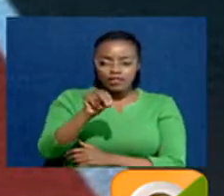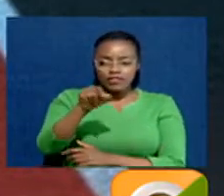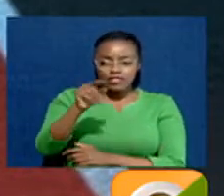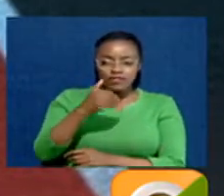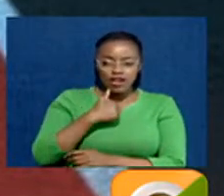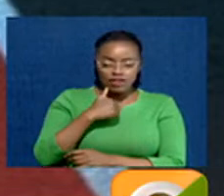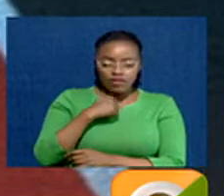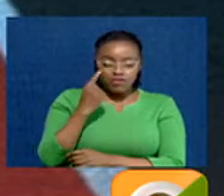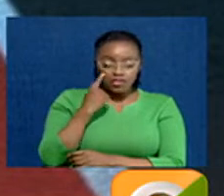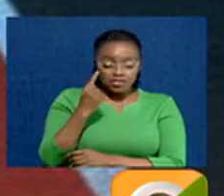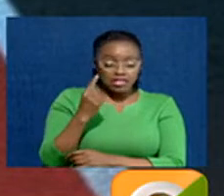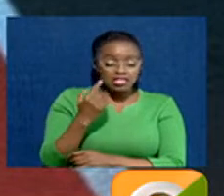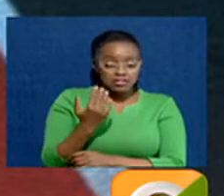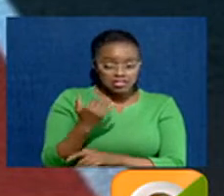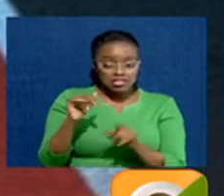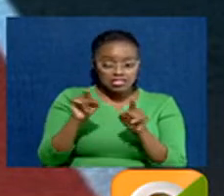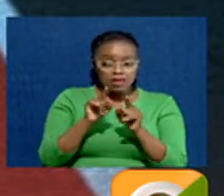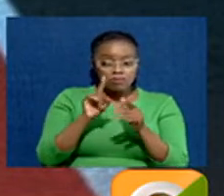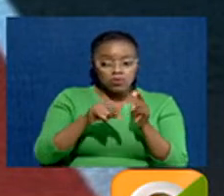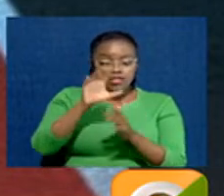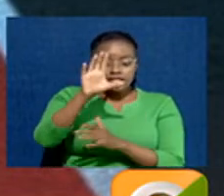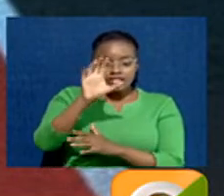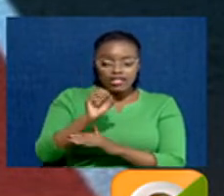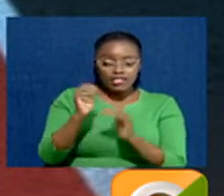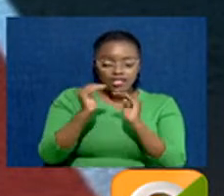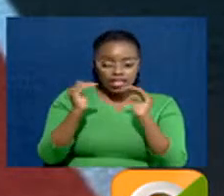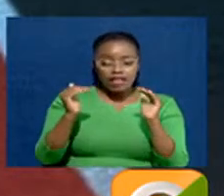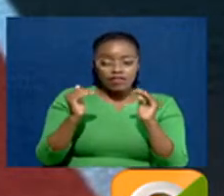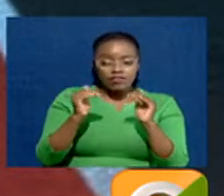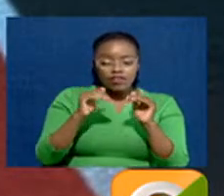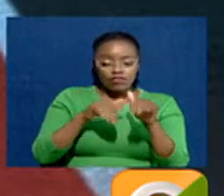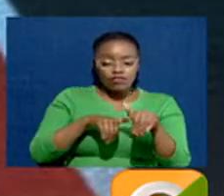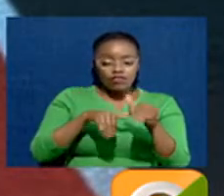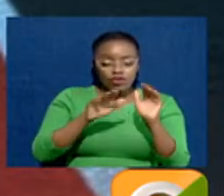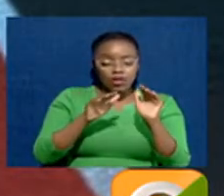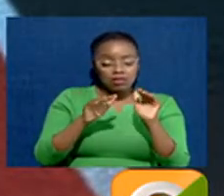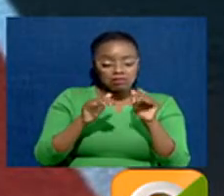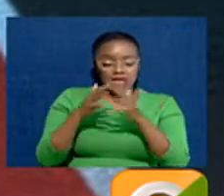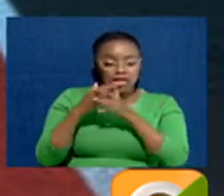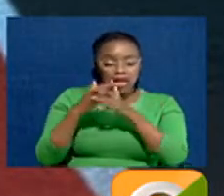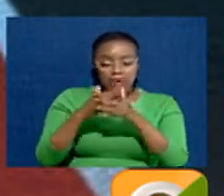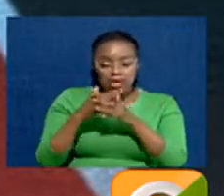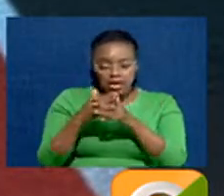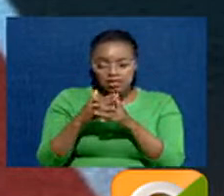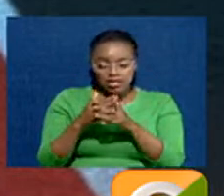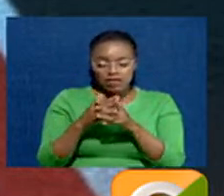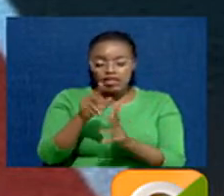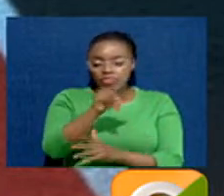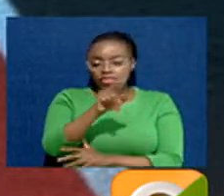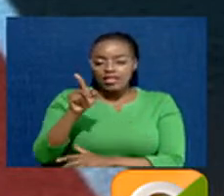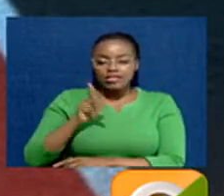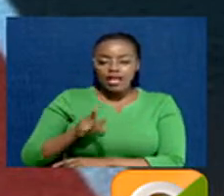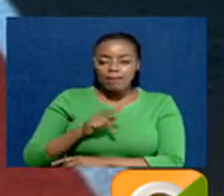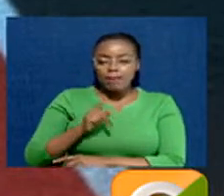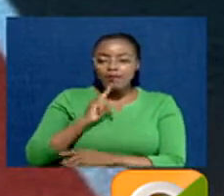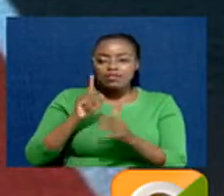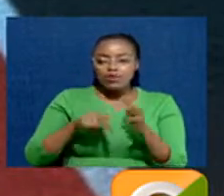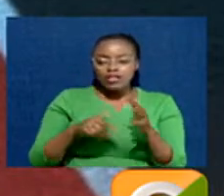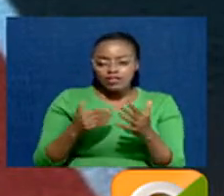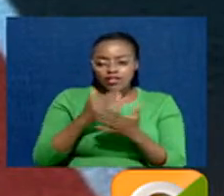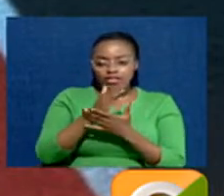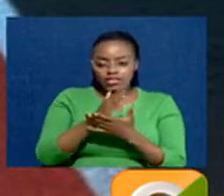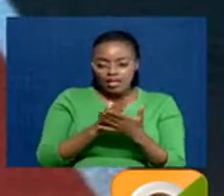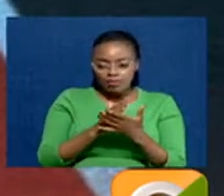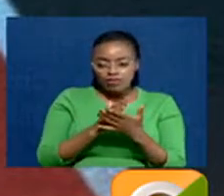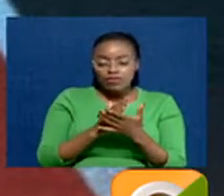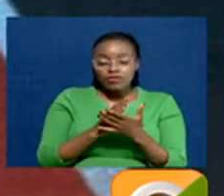actually regarded as a cabinet level appointment in the US. Yeah. And these are the people who will sit there. So are some of the